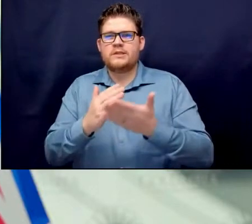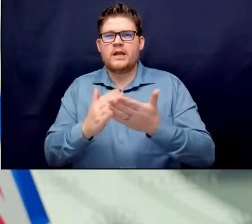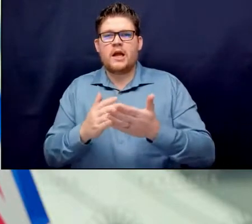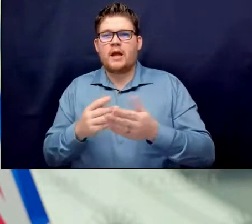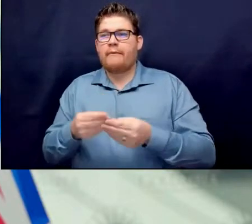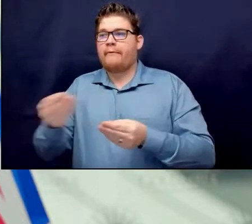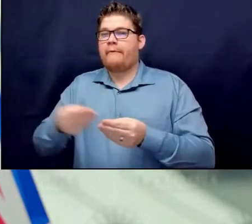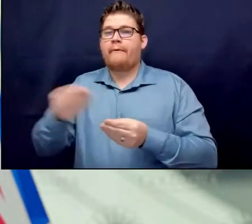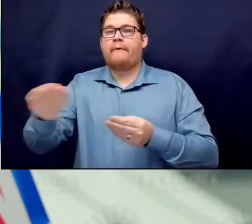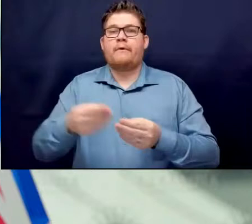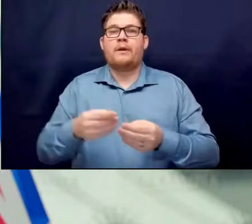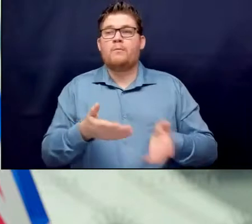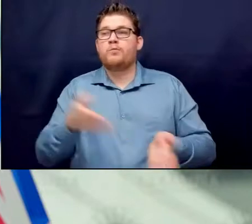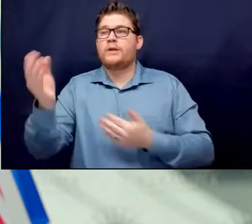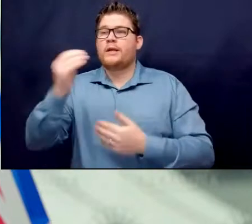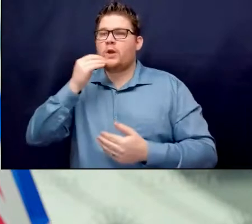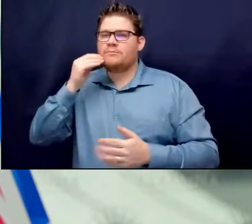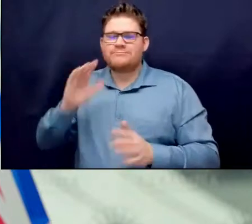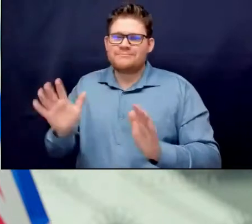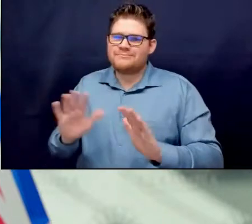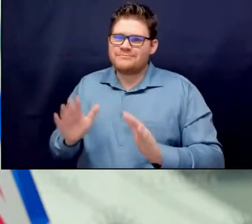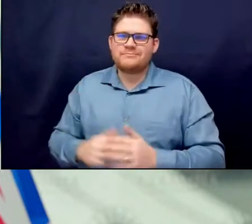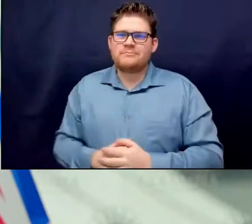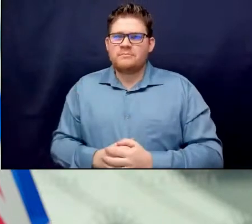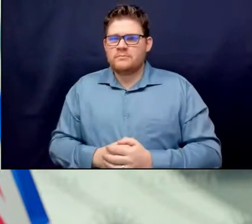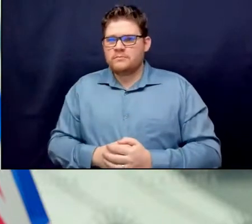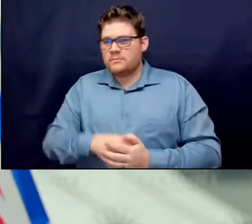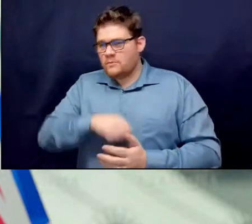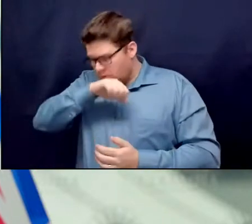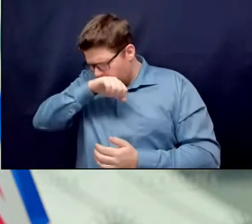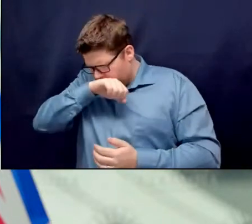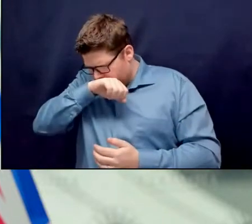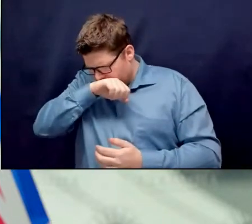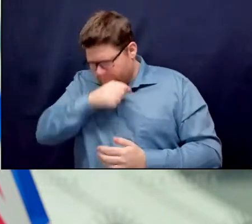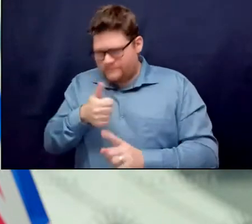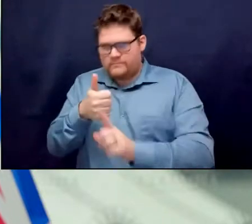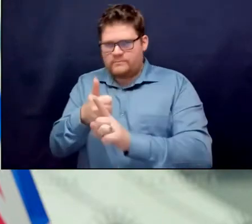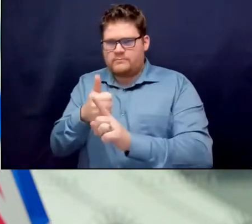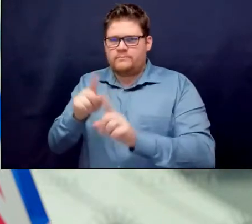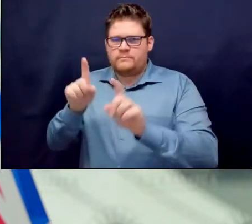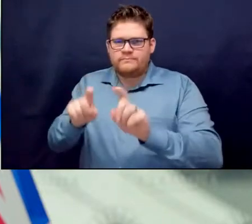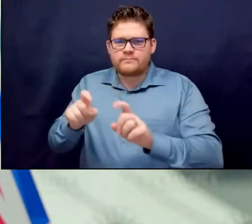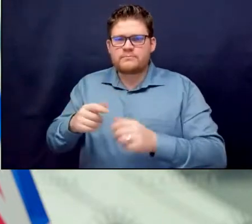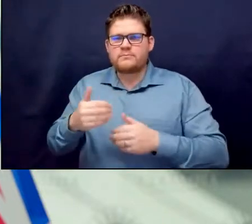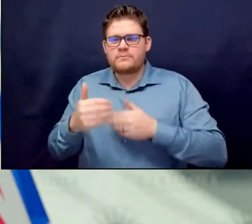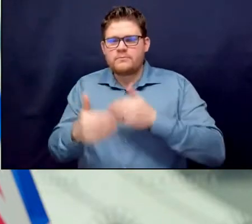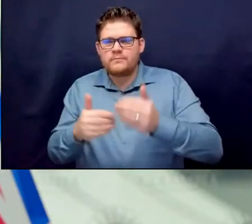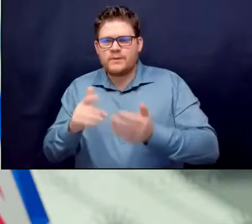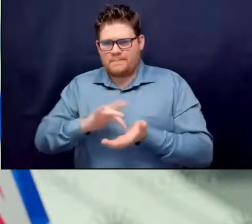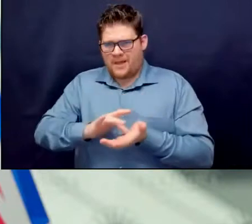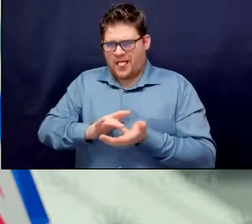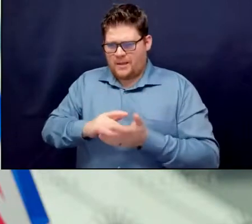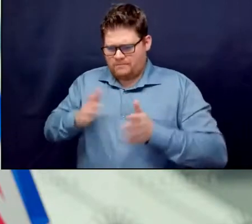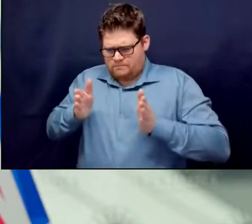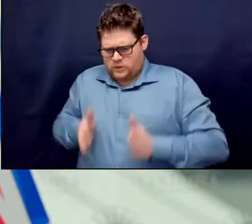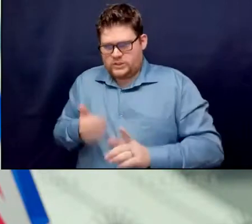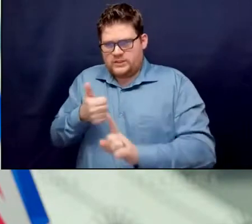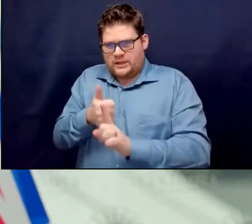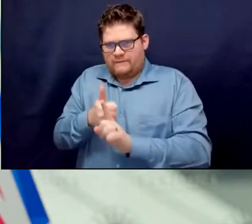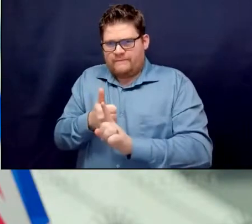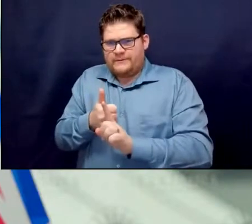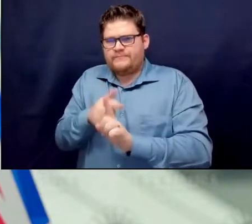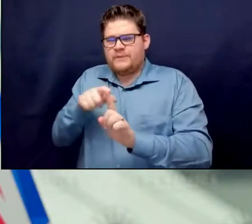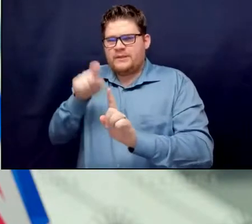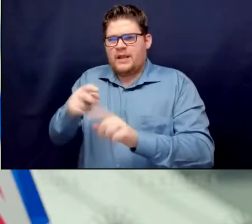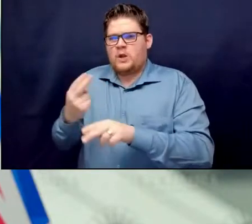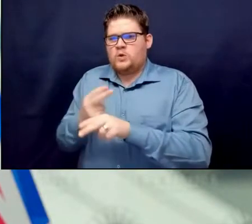health care professionals, and cannot be broken down or repackaged for self-administration. These tests will continue to be used at the